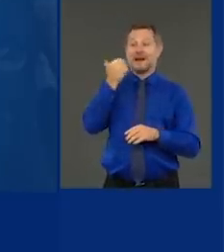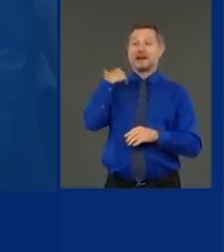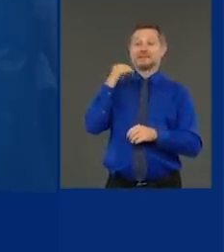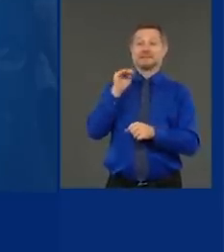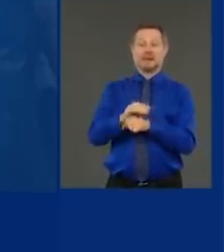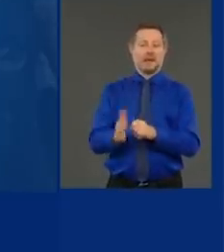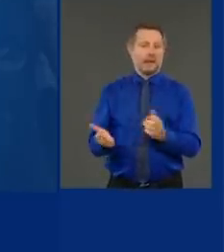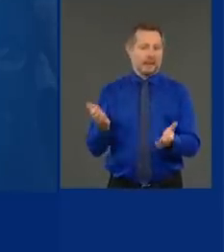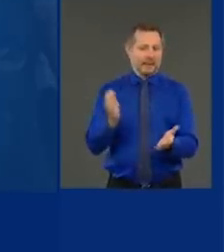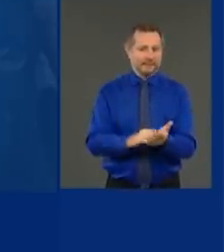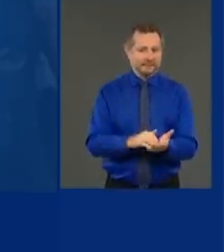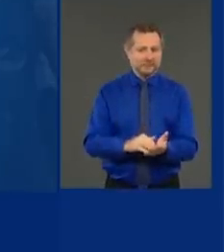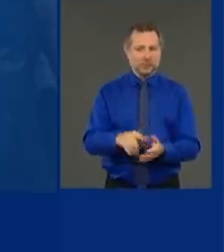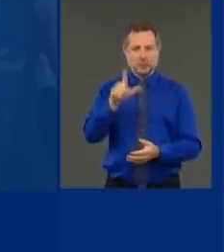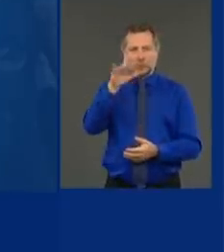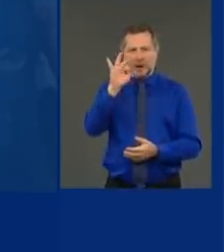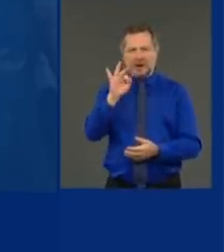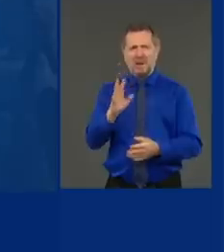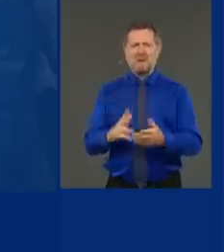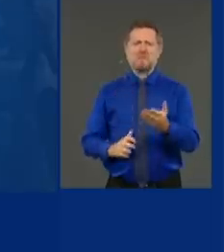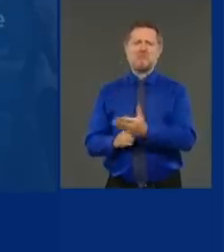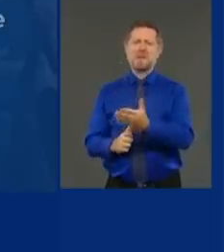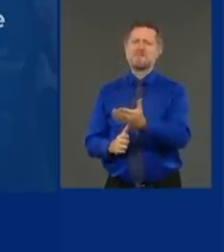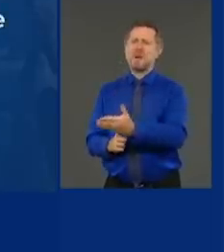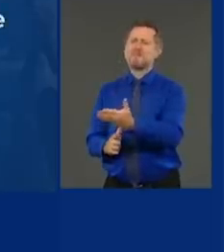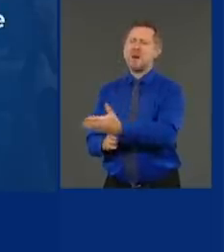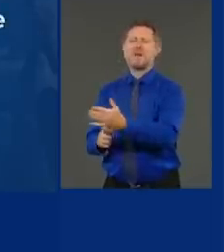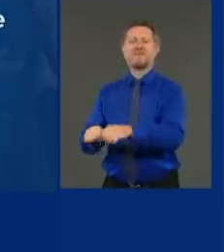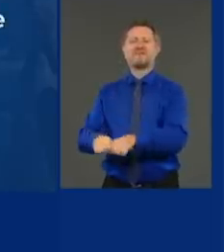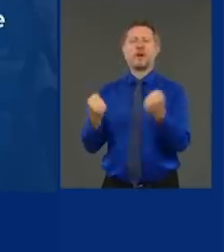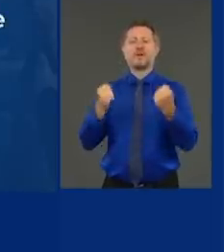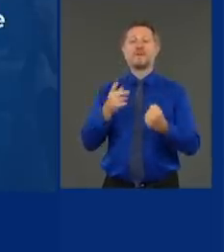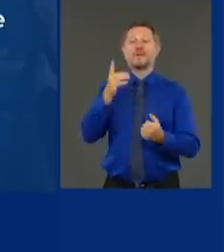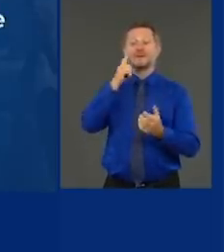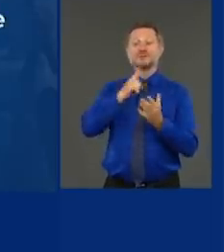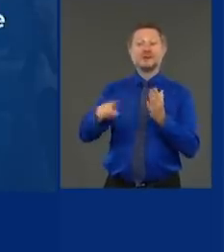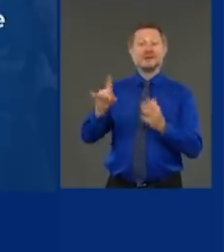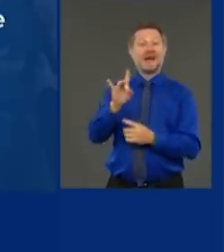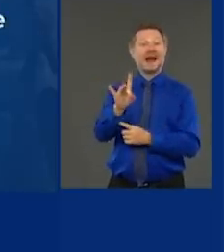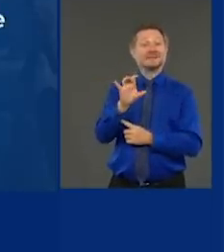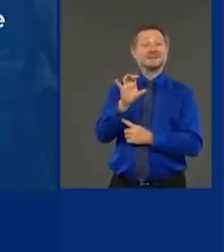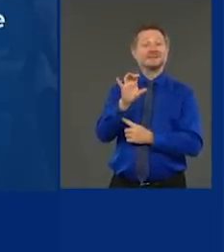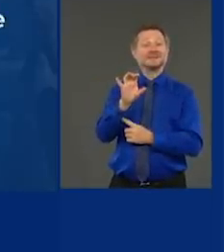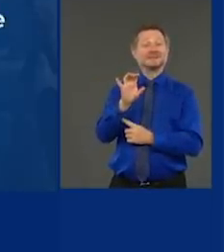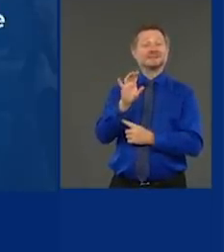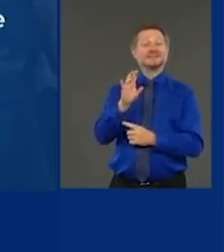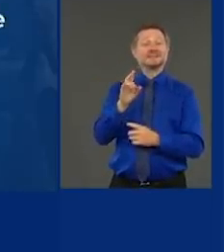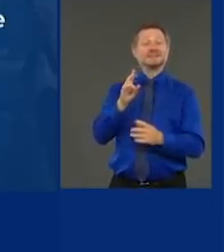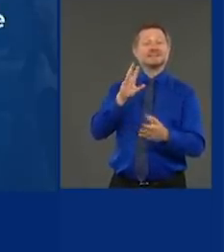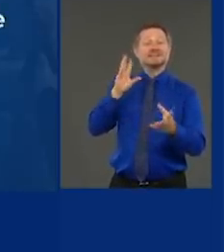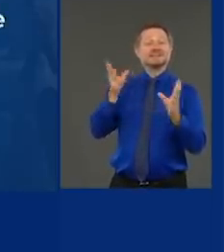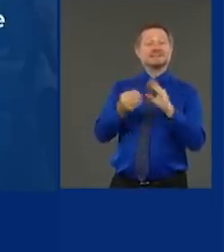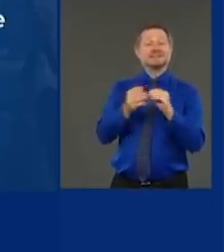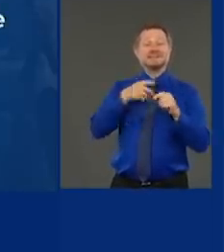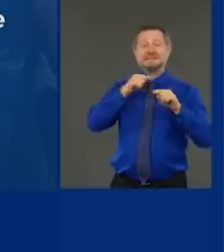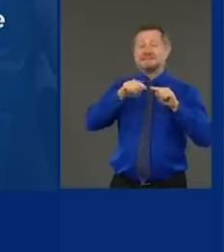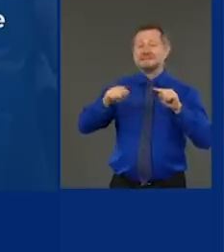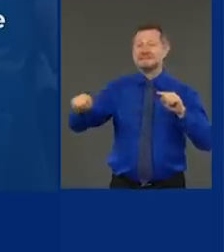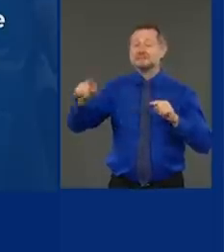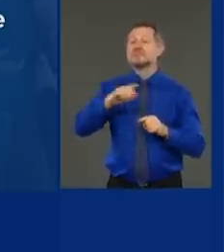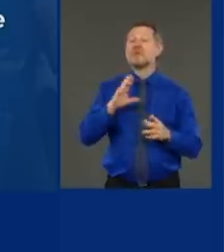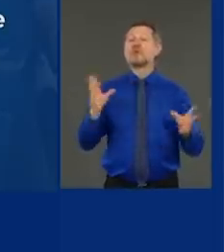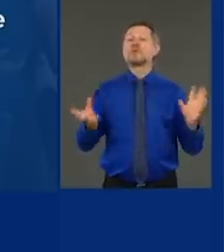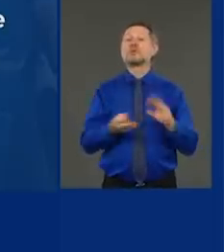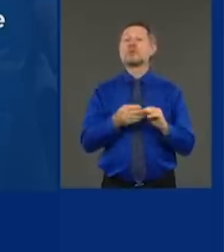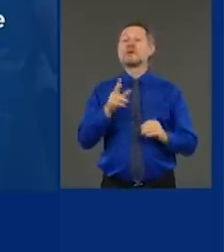29 violations. They checked 874 establishments. Over the weekend, they checked